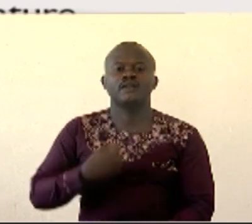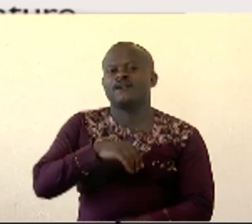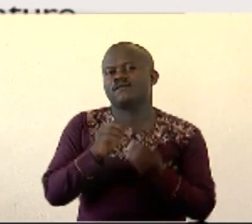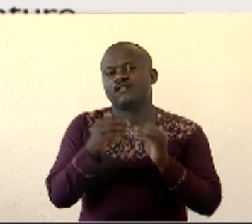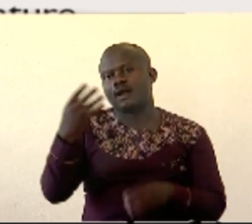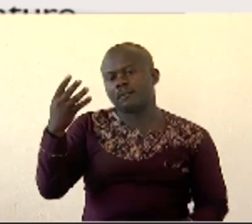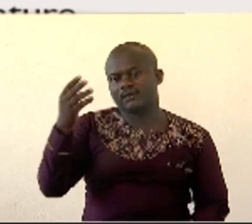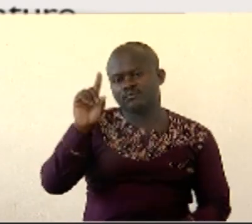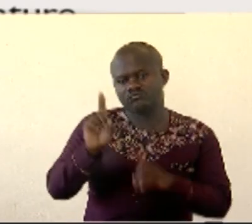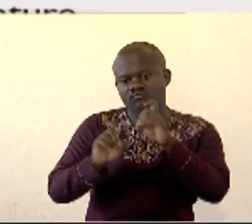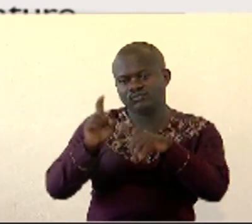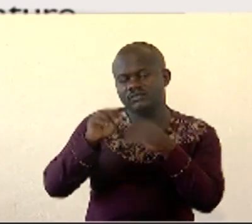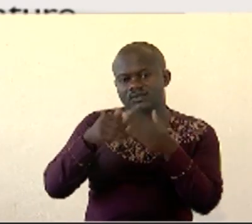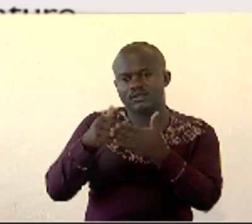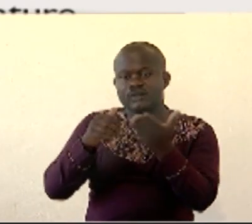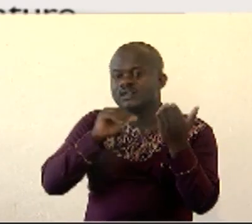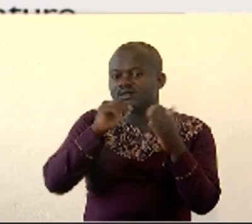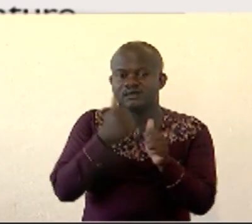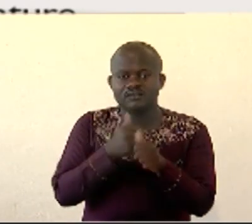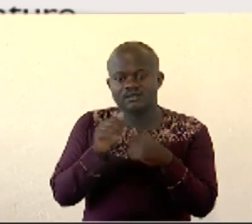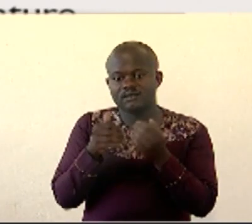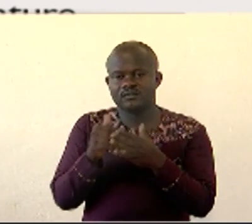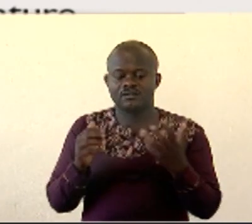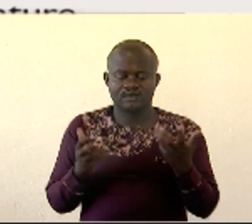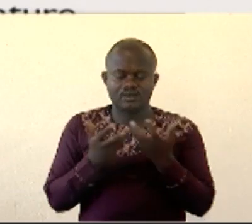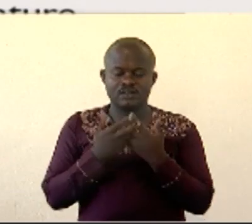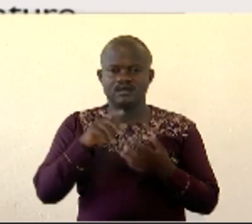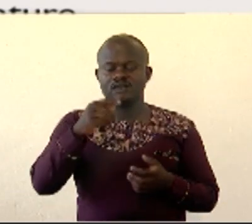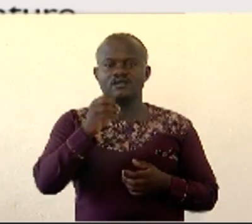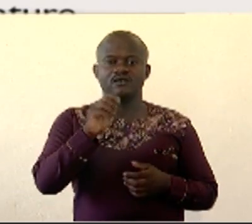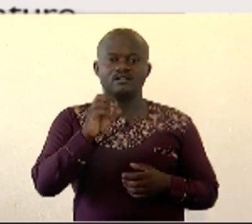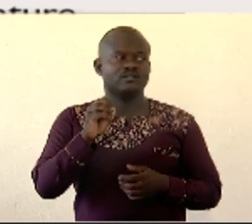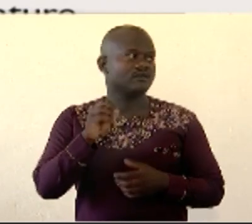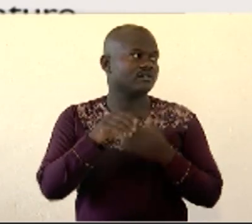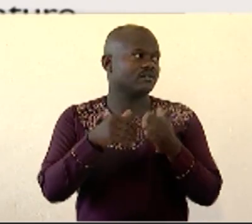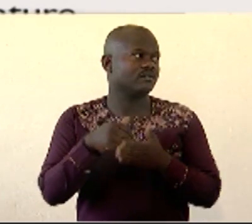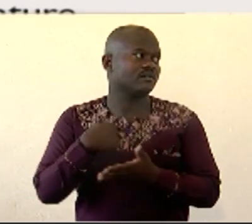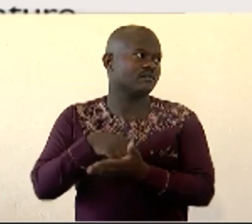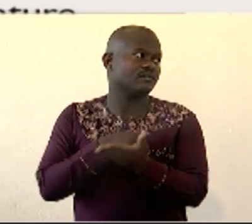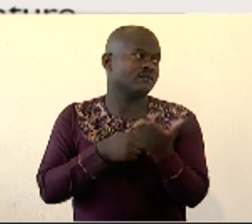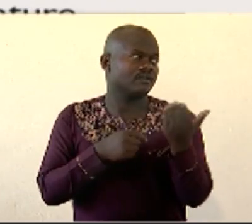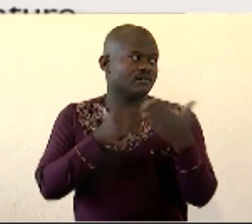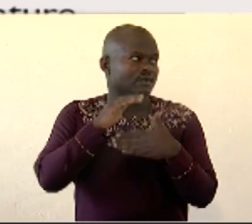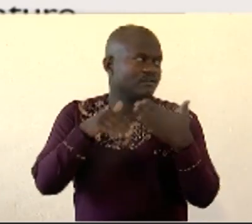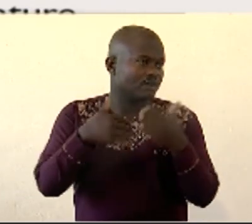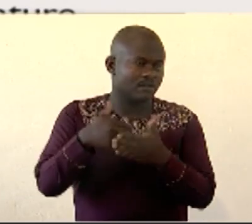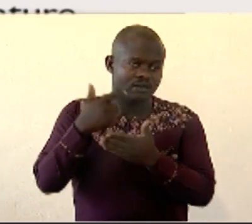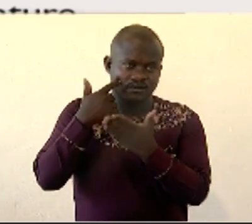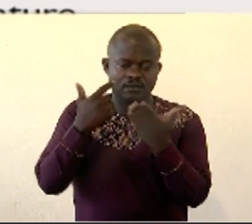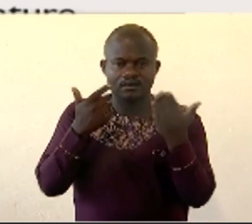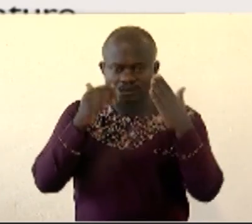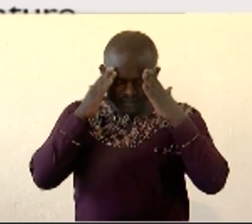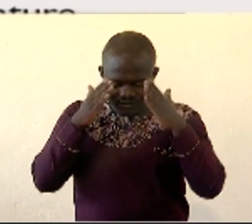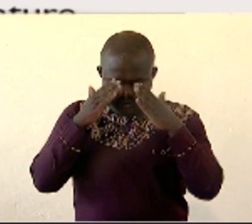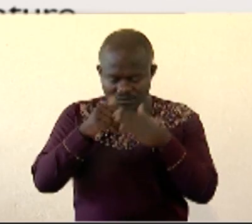numbers. Which of the following is not a limiting factor of photosynthesis? You go through that one: amount of oxygen, concentration